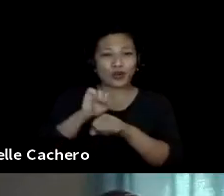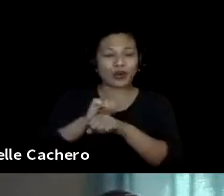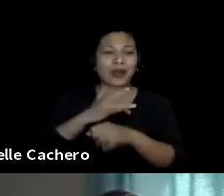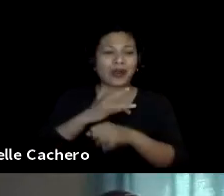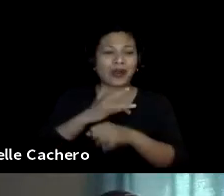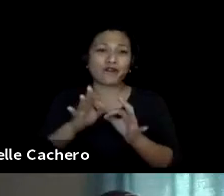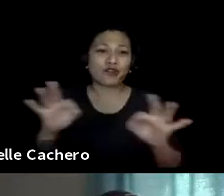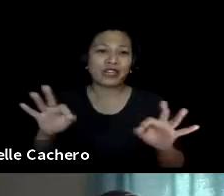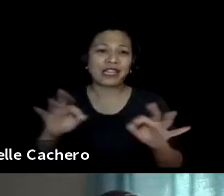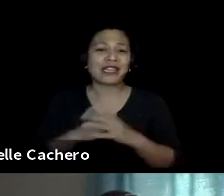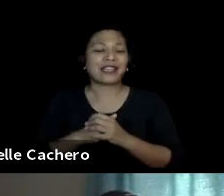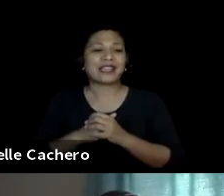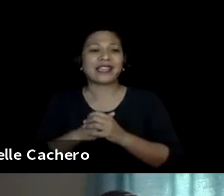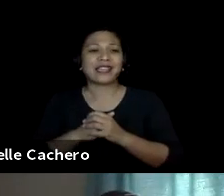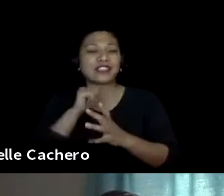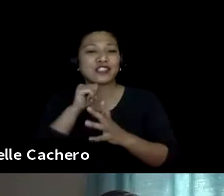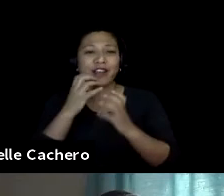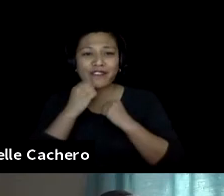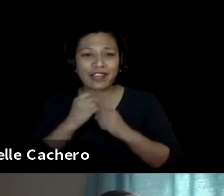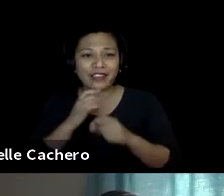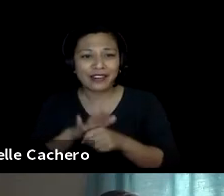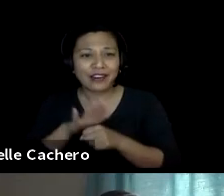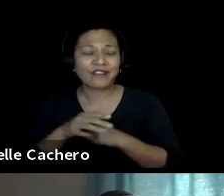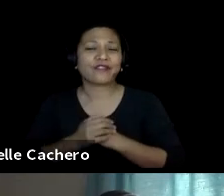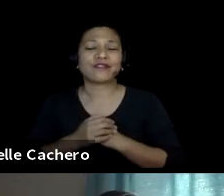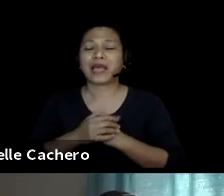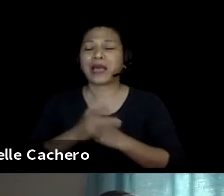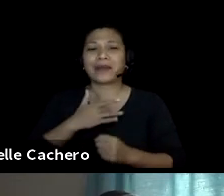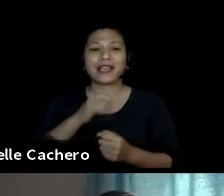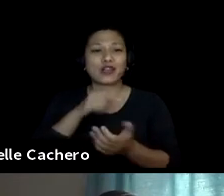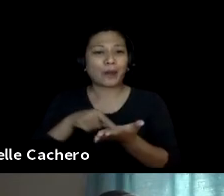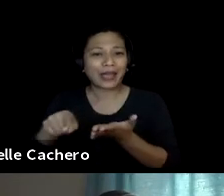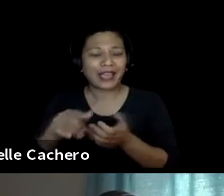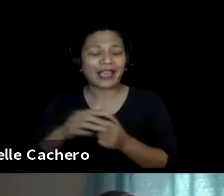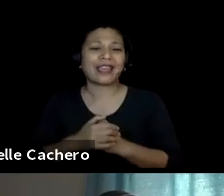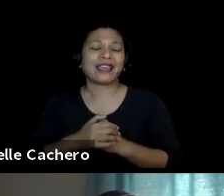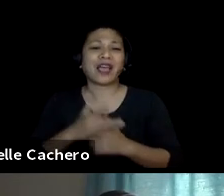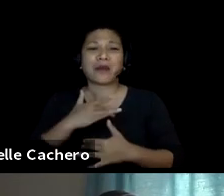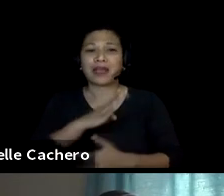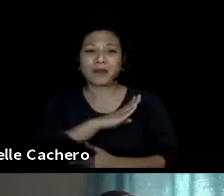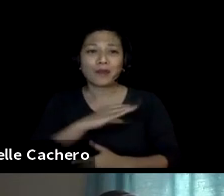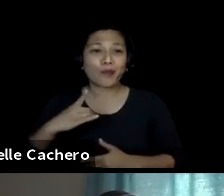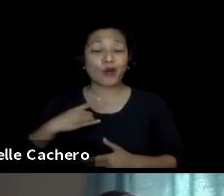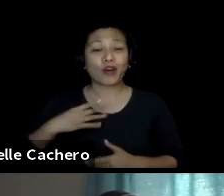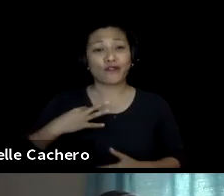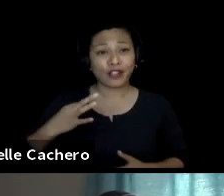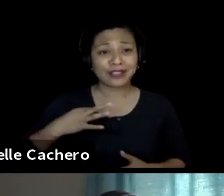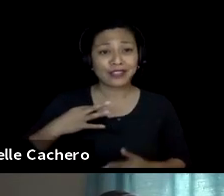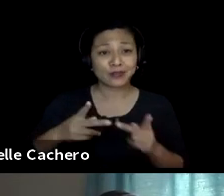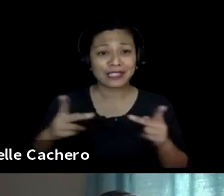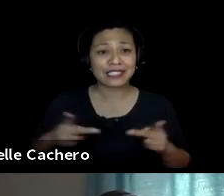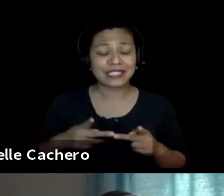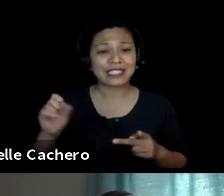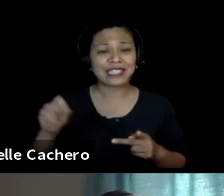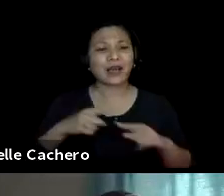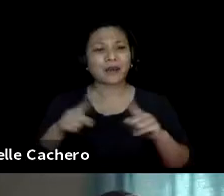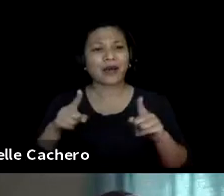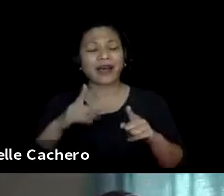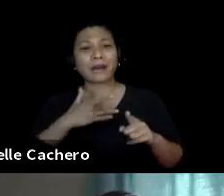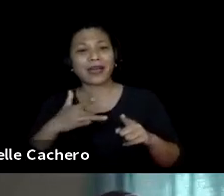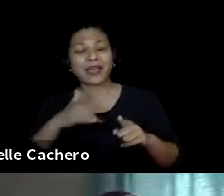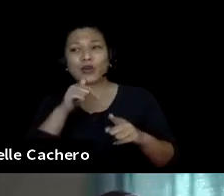It's undervalued. It is not paid for. The boards, especially young queens, usually have these boards, which are volunteer positions, which are held by marginalized